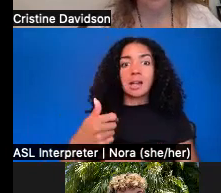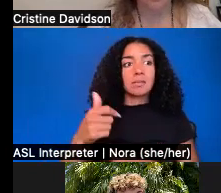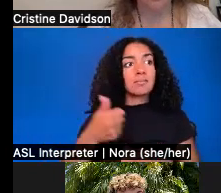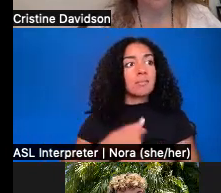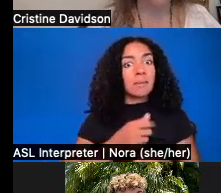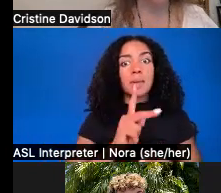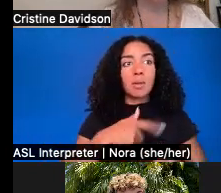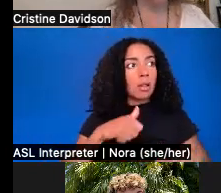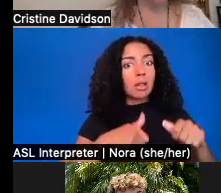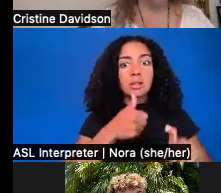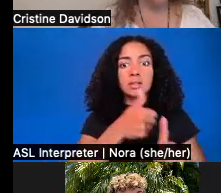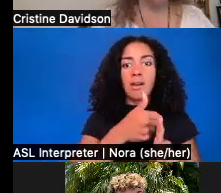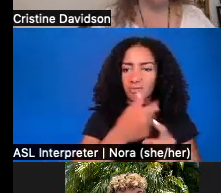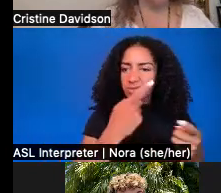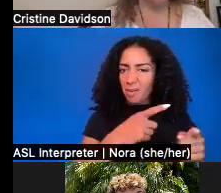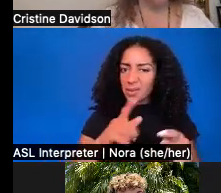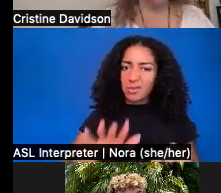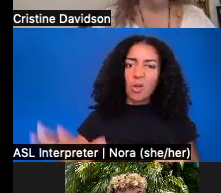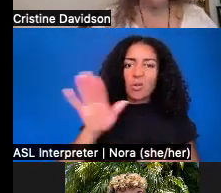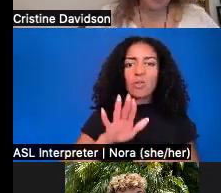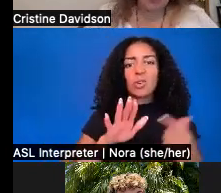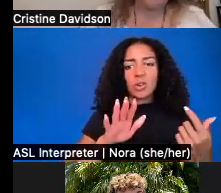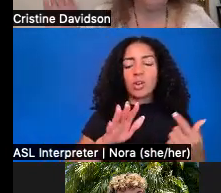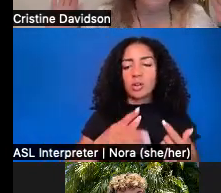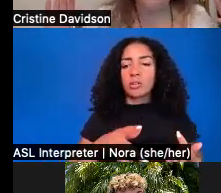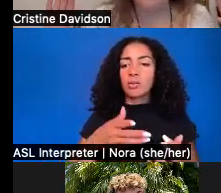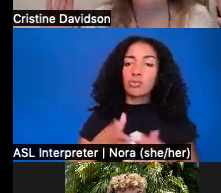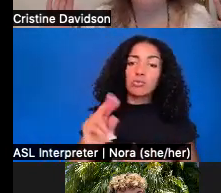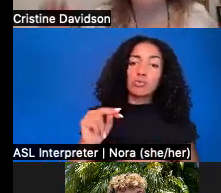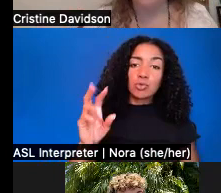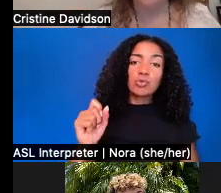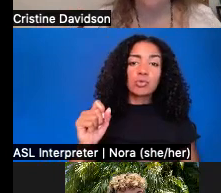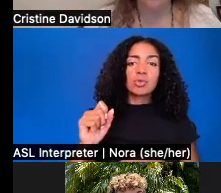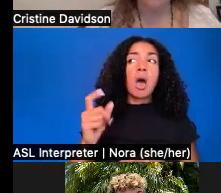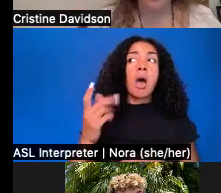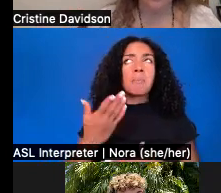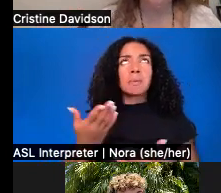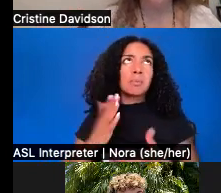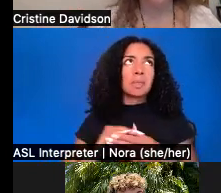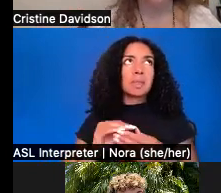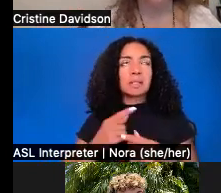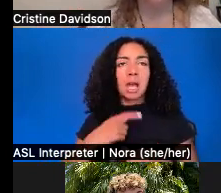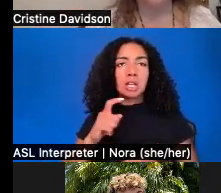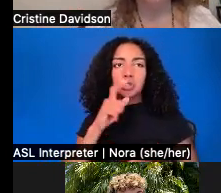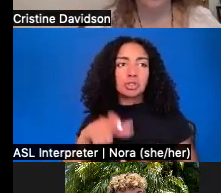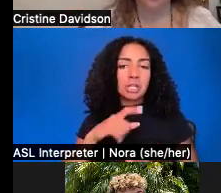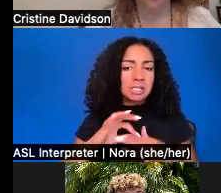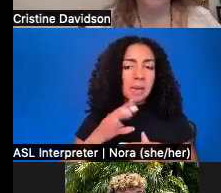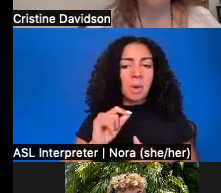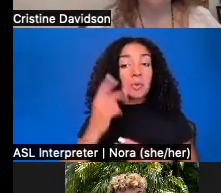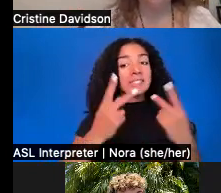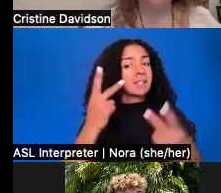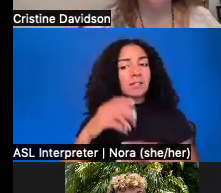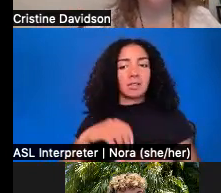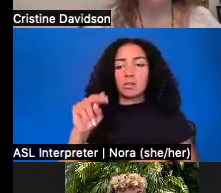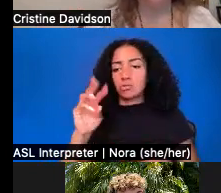things about well, I suppose there's some things I probably should not say, but we do see it every day in the news, okay? That